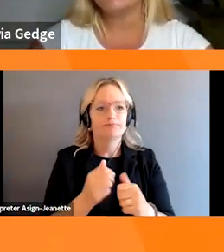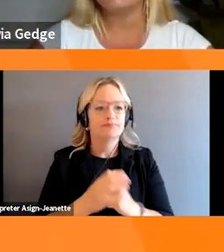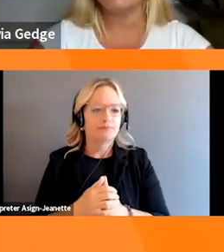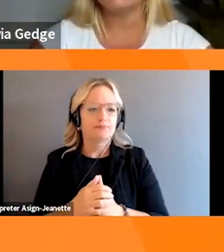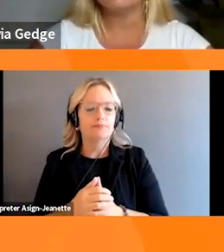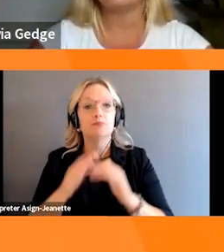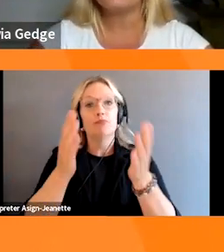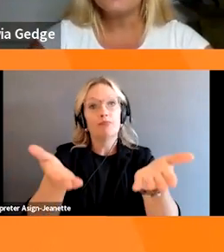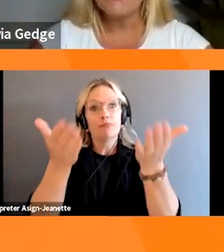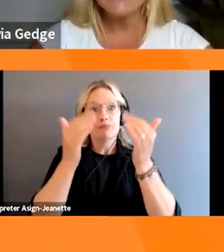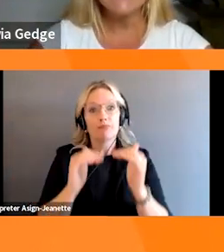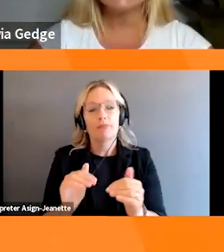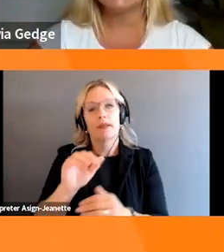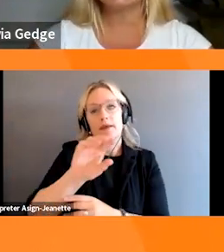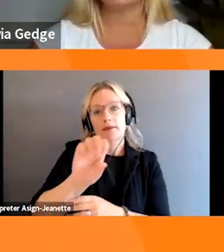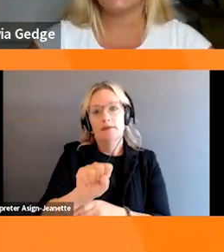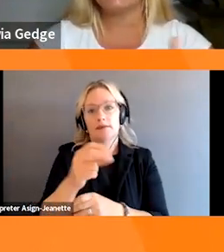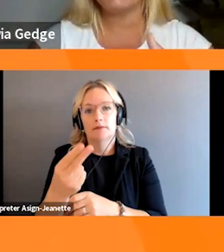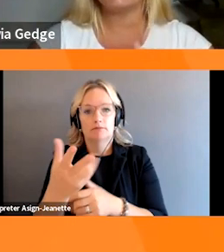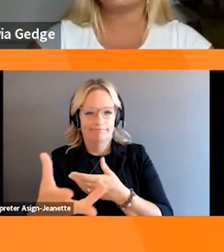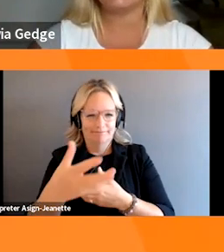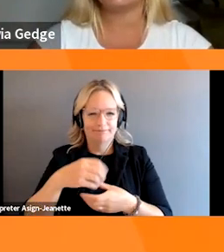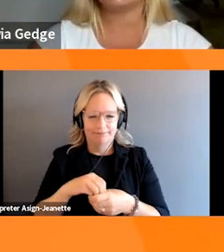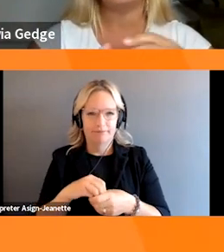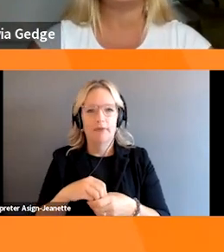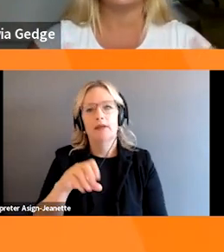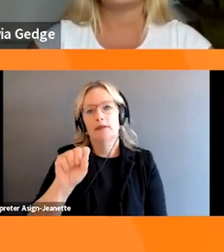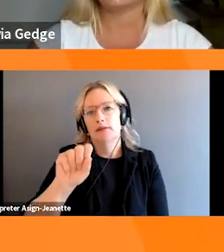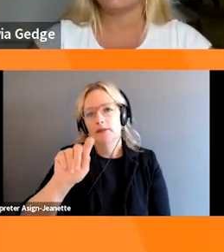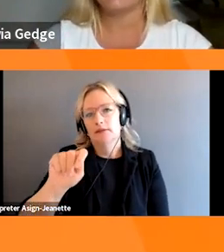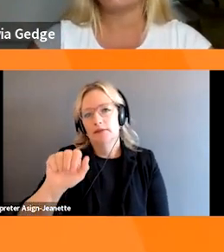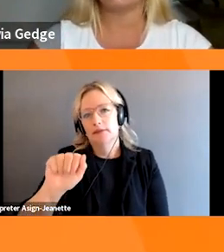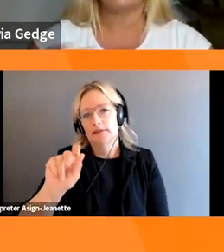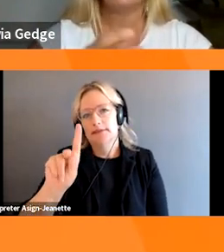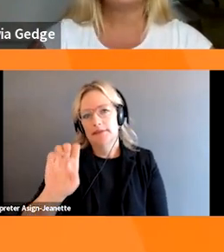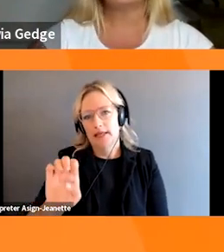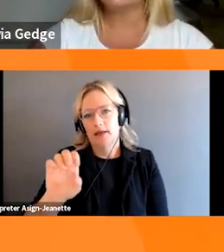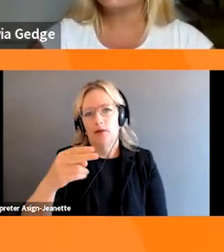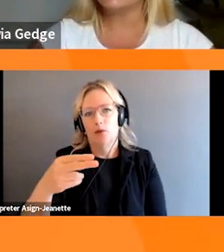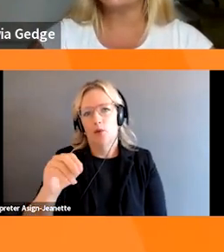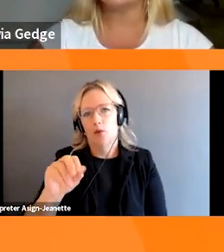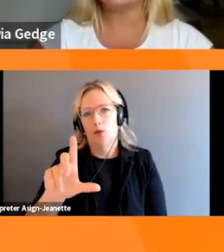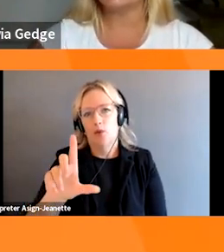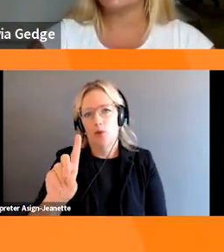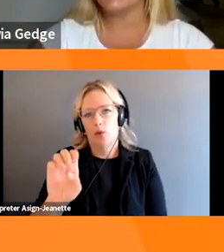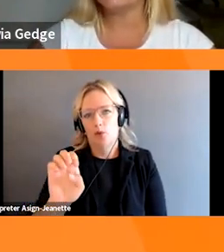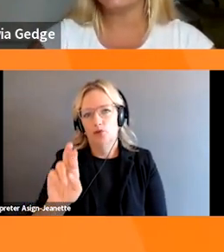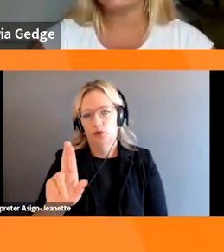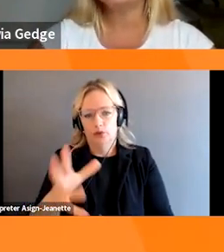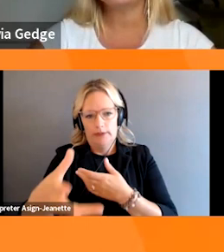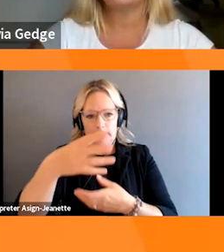to stakeholders, this is, anybody that ESG has an impact on. So this is internally